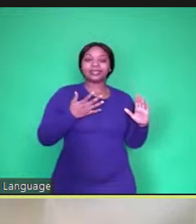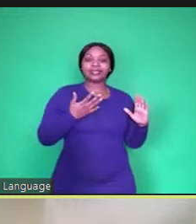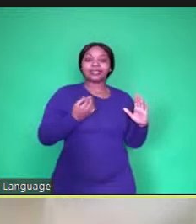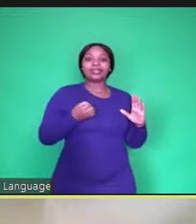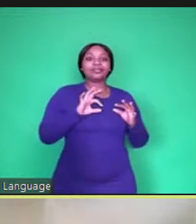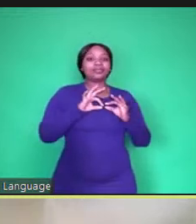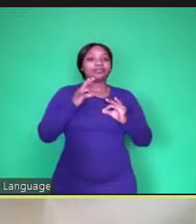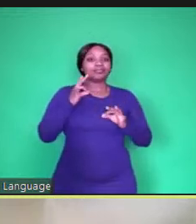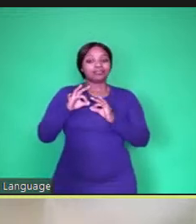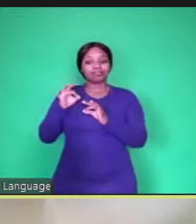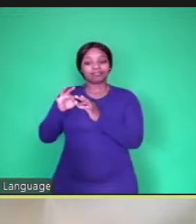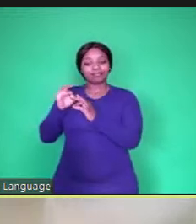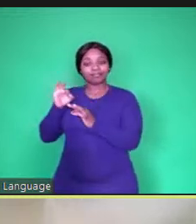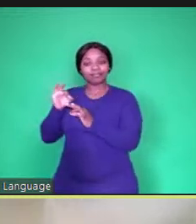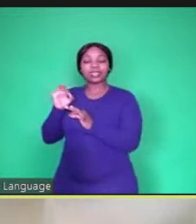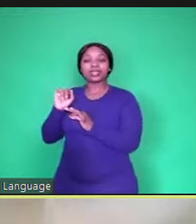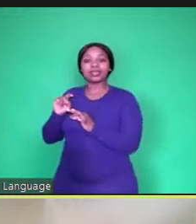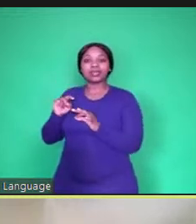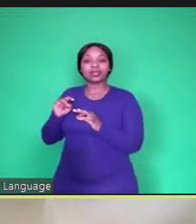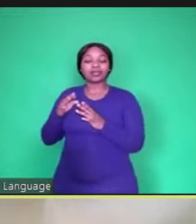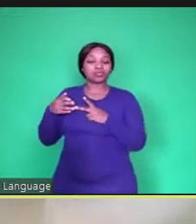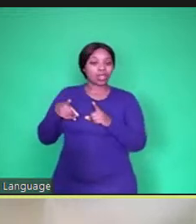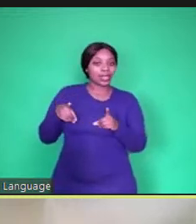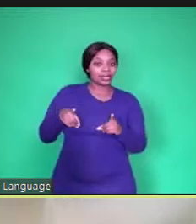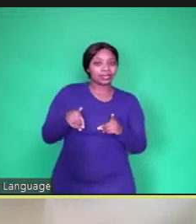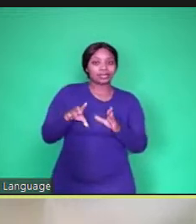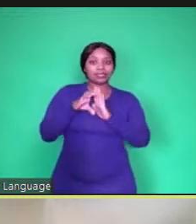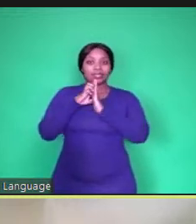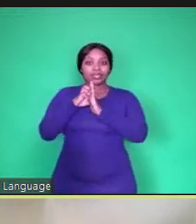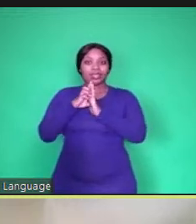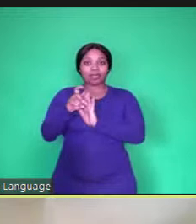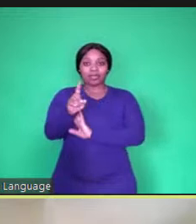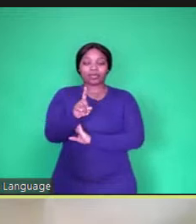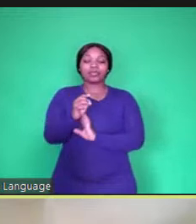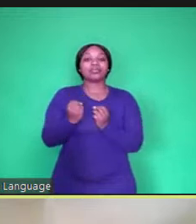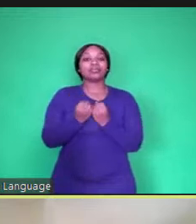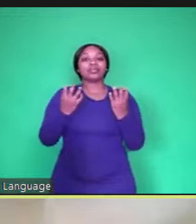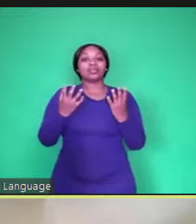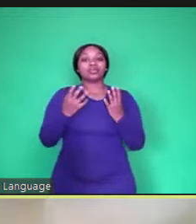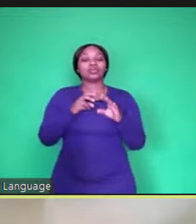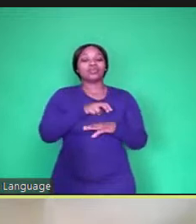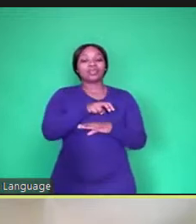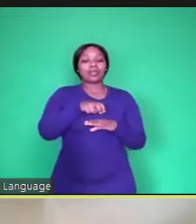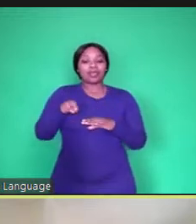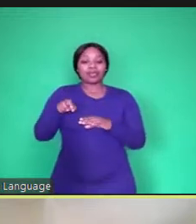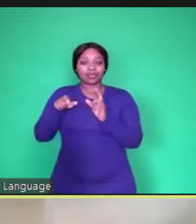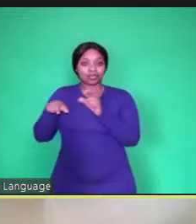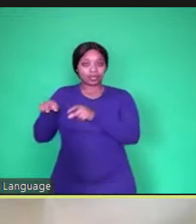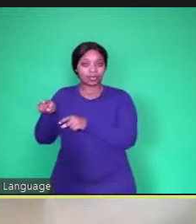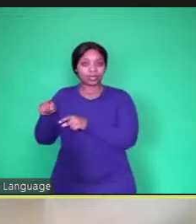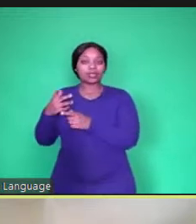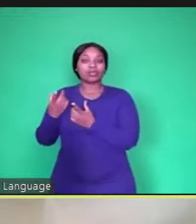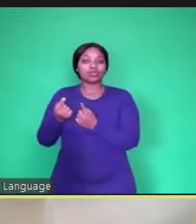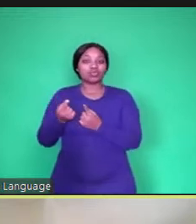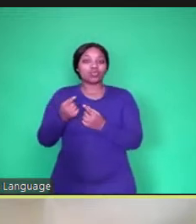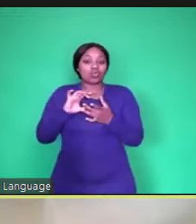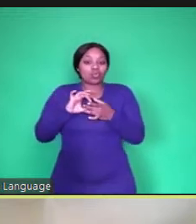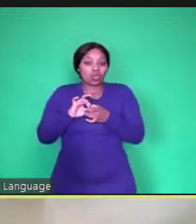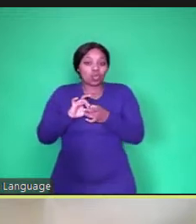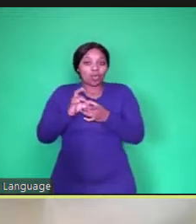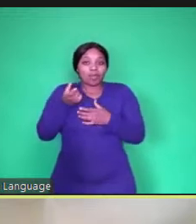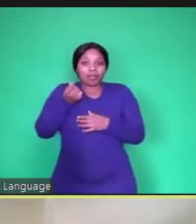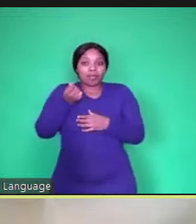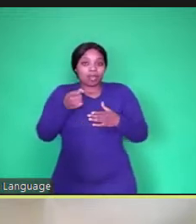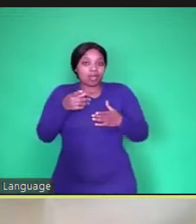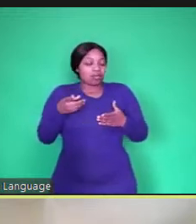selectively directed. For example, most of the migrants reported that they do send money back home